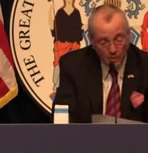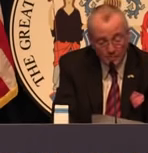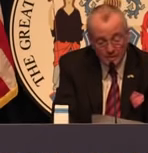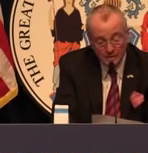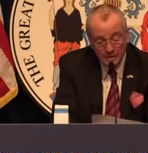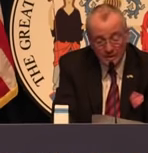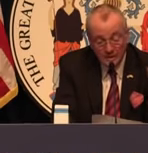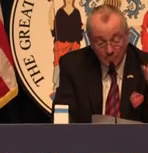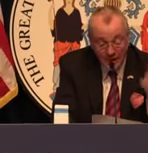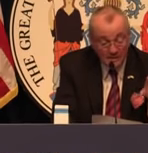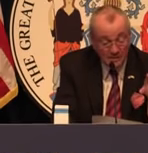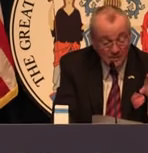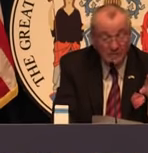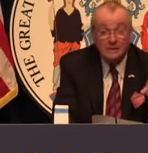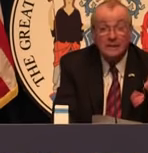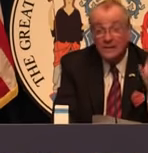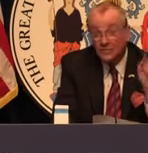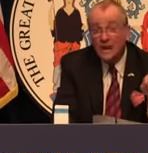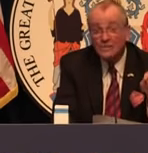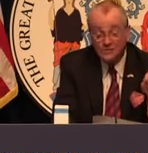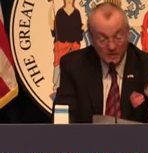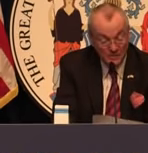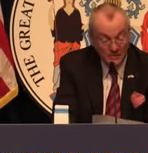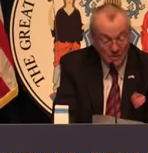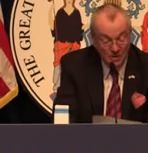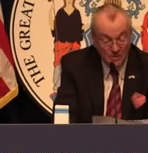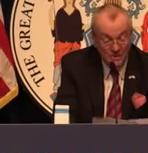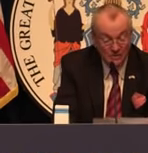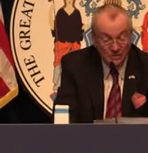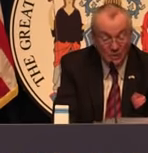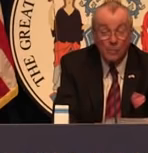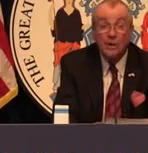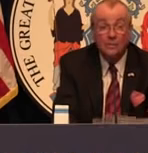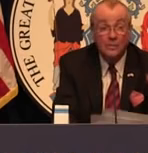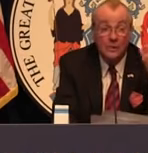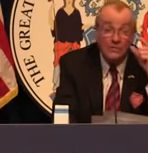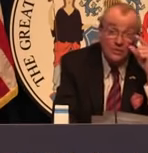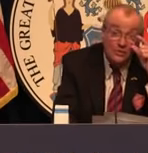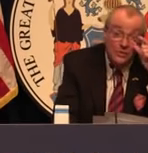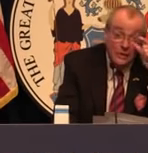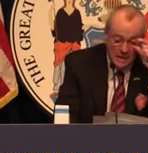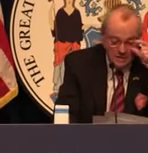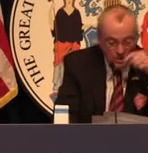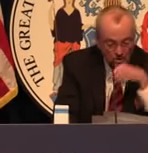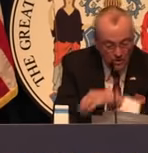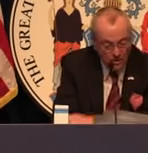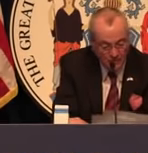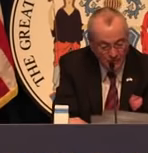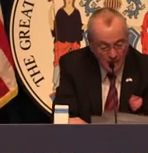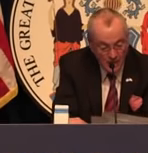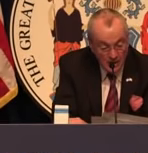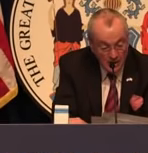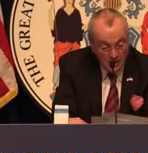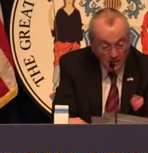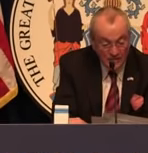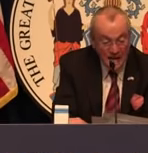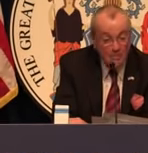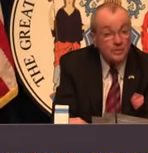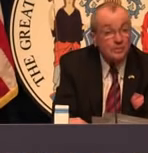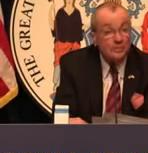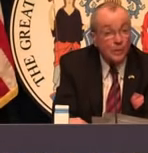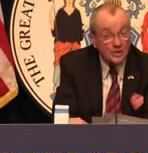both equitable and practicable and safe within their communities, and we welcome their efforts and partnerships.